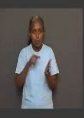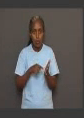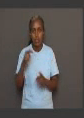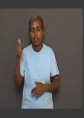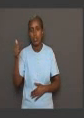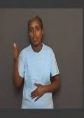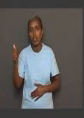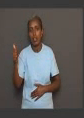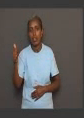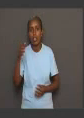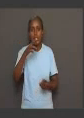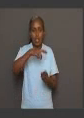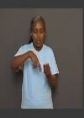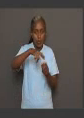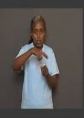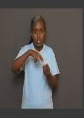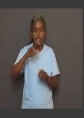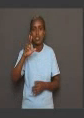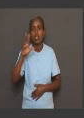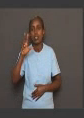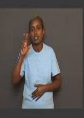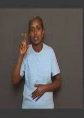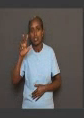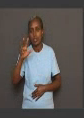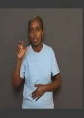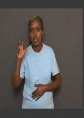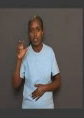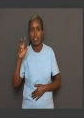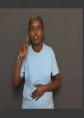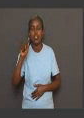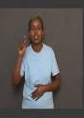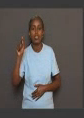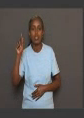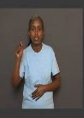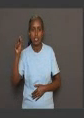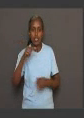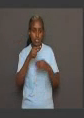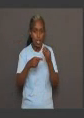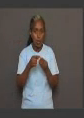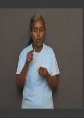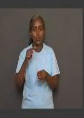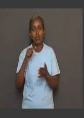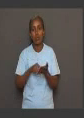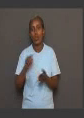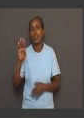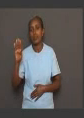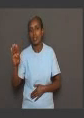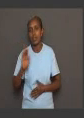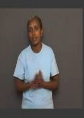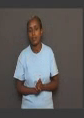Point A rotates 300 degrees about point B.